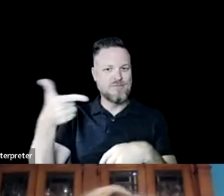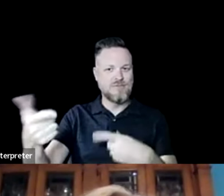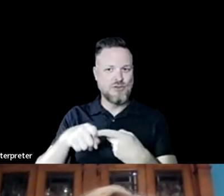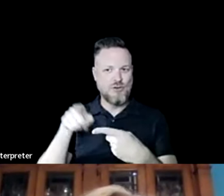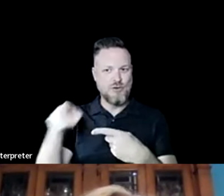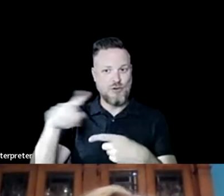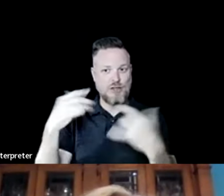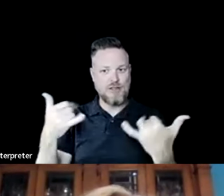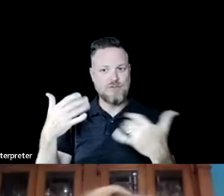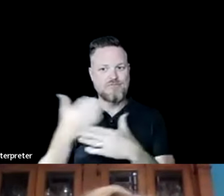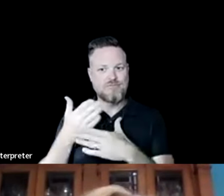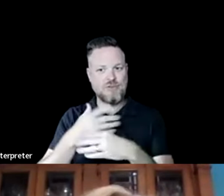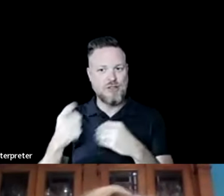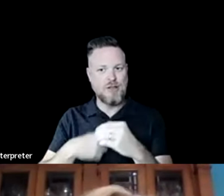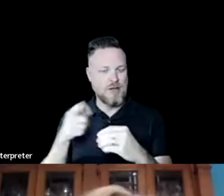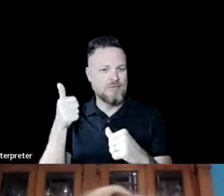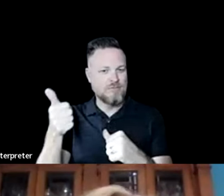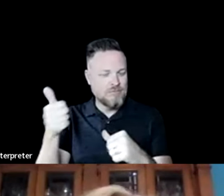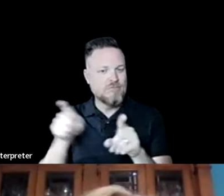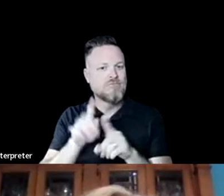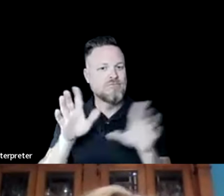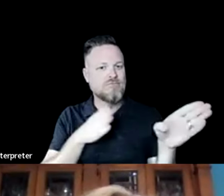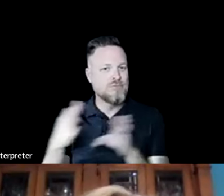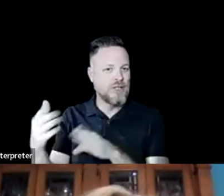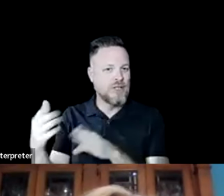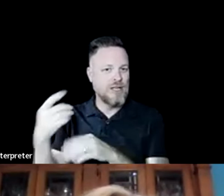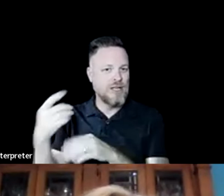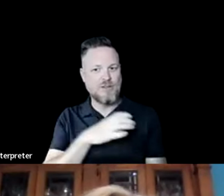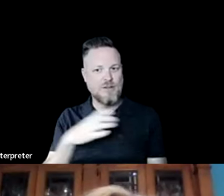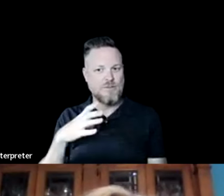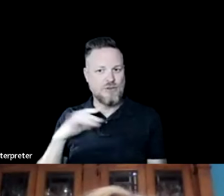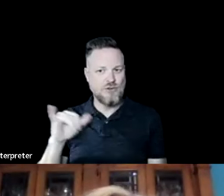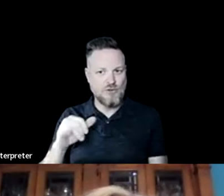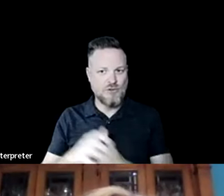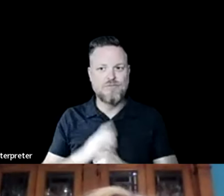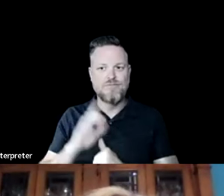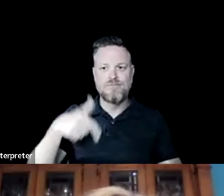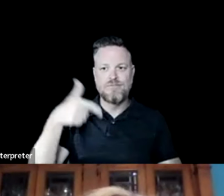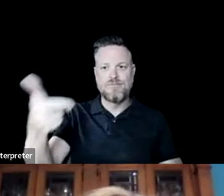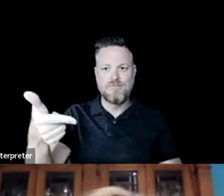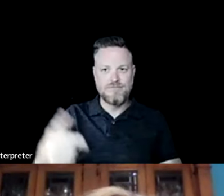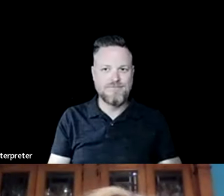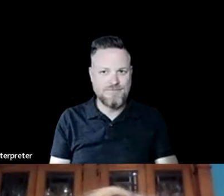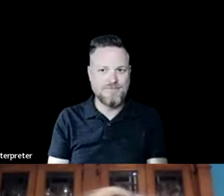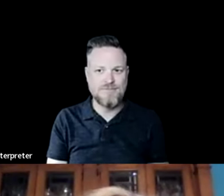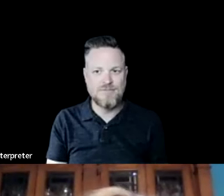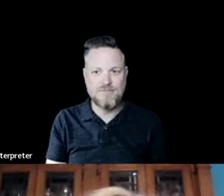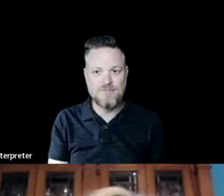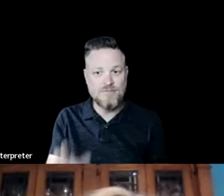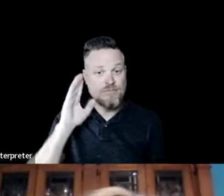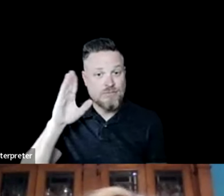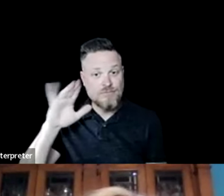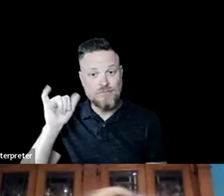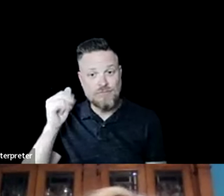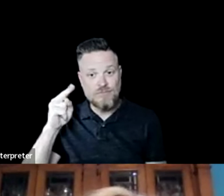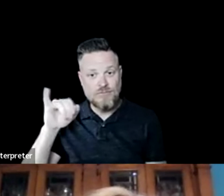now to share a little bit about herself and her plans for the commission. Jancita, the floor is yours. Hi, everybody. I would